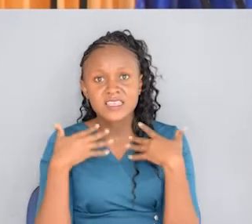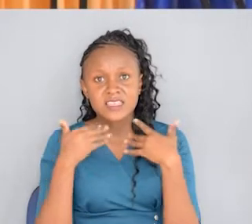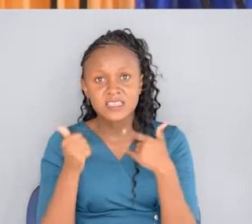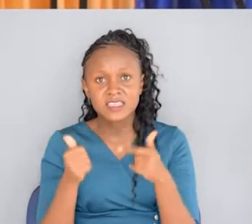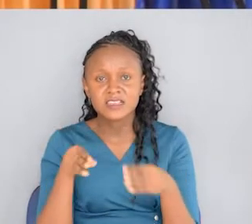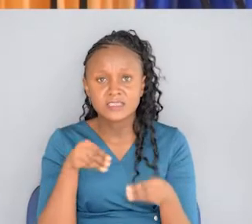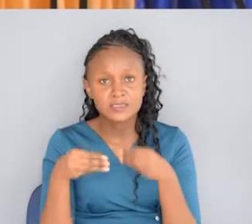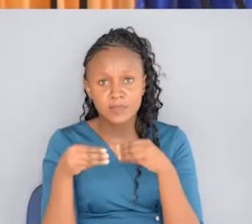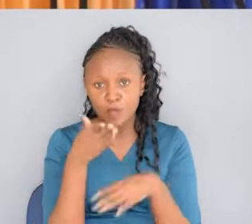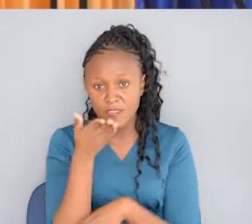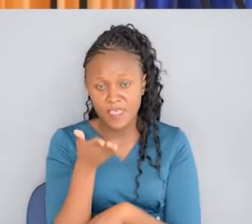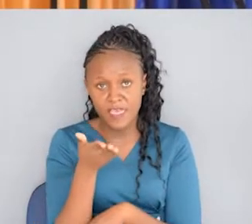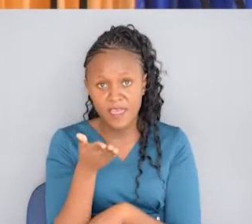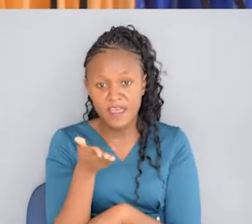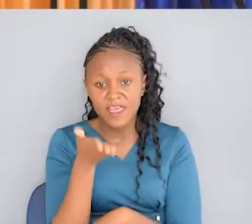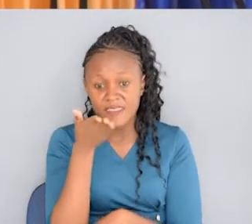in Luke chapter 5,